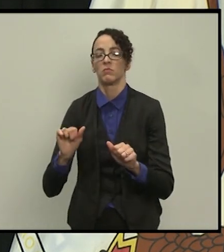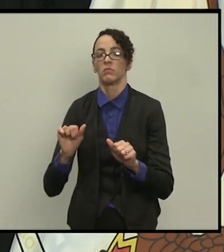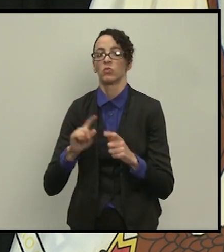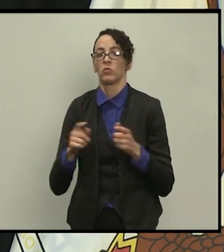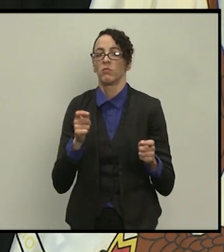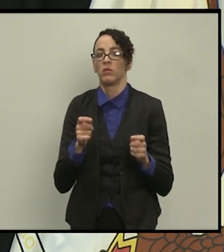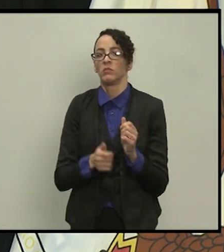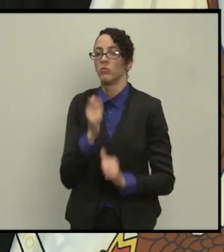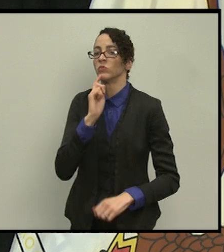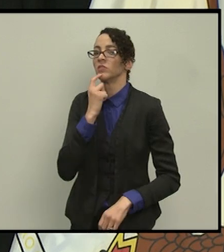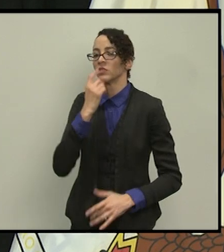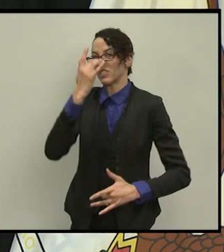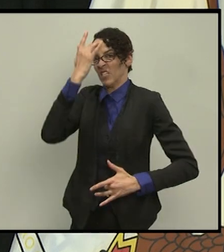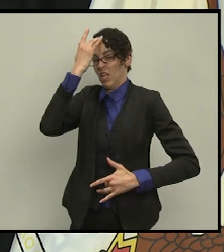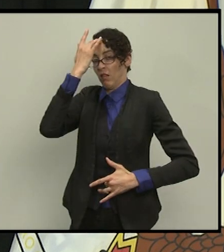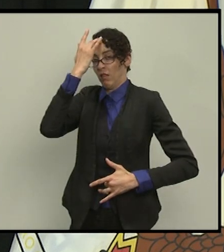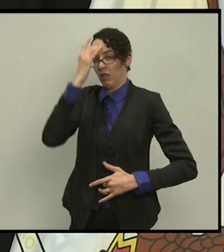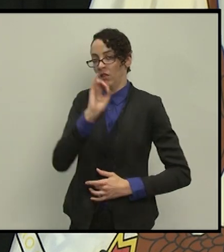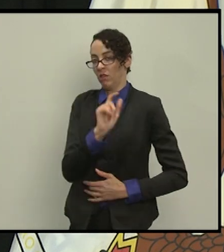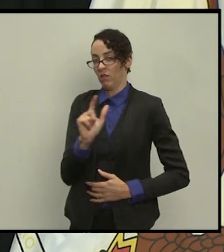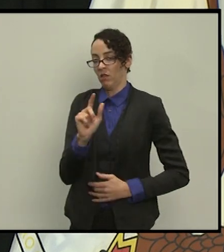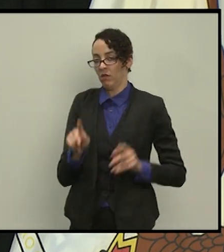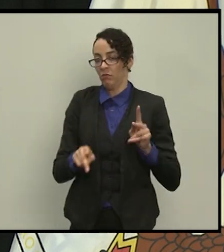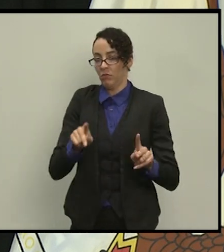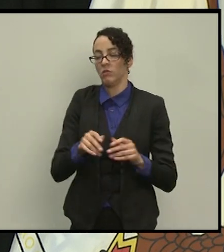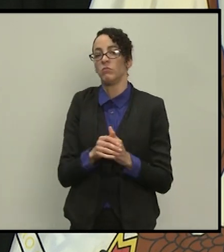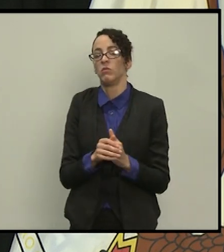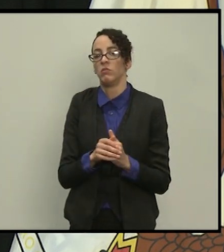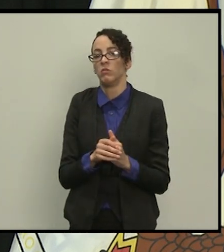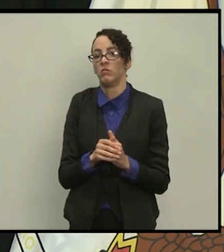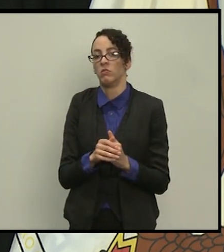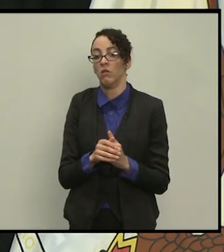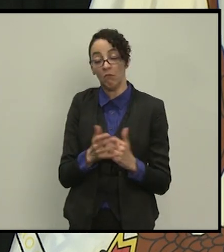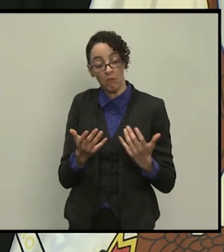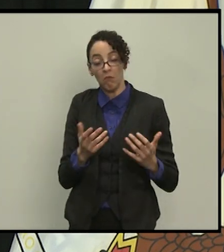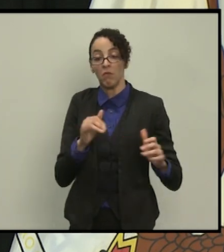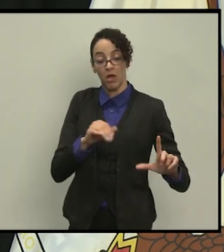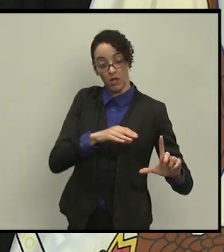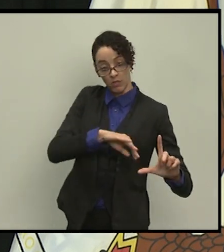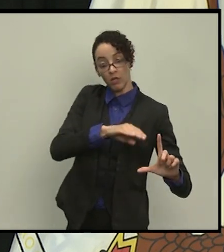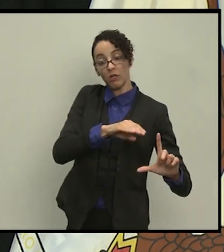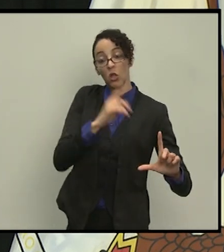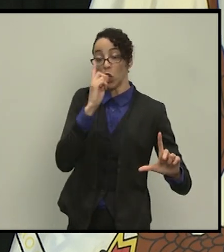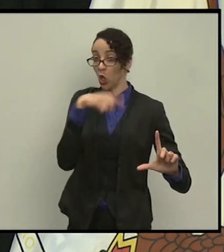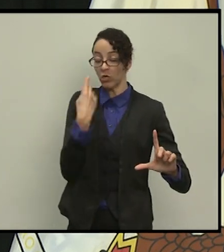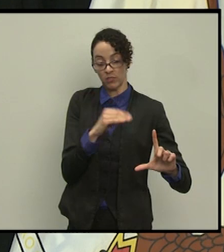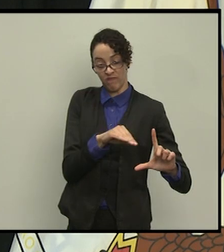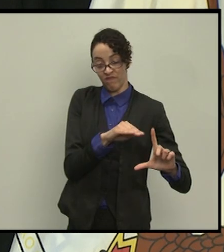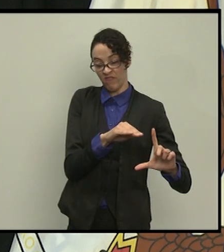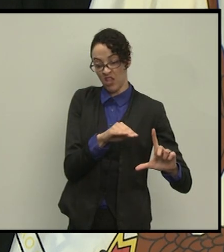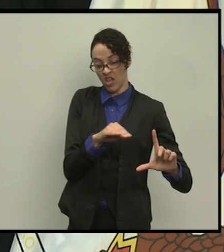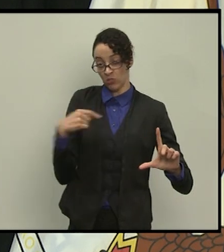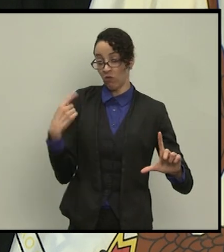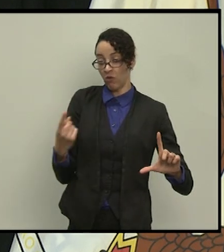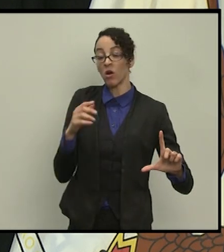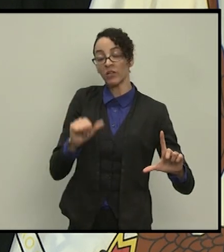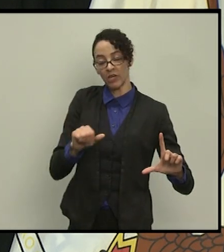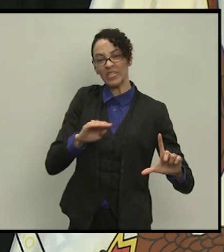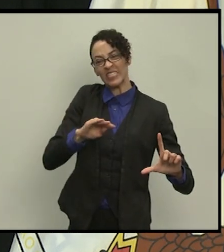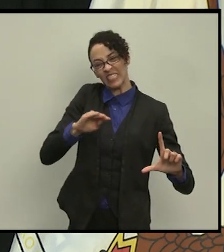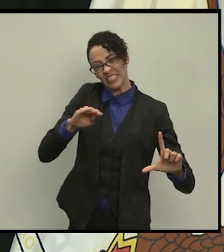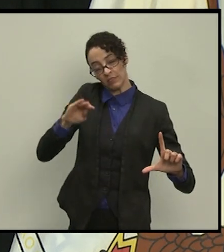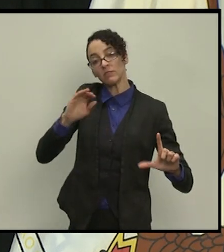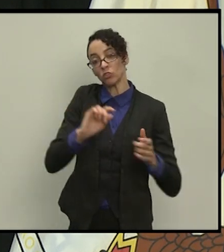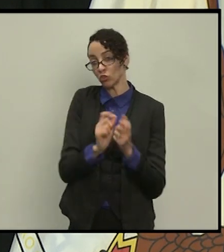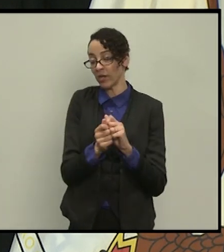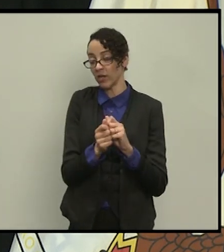most seriously ill people. So the curve looks flat. That could change at any time. But for right now, I think it's